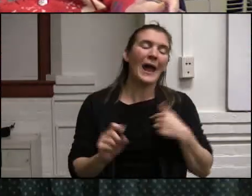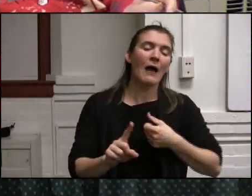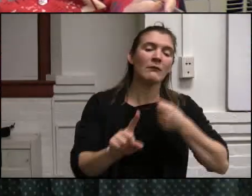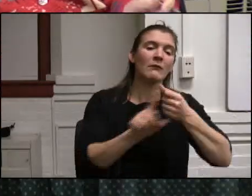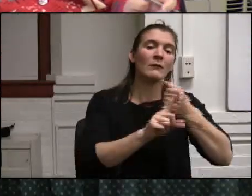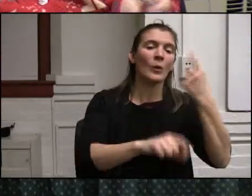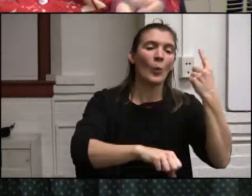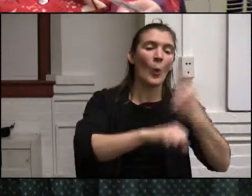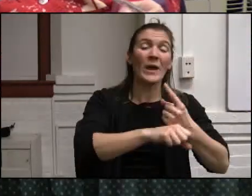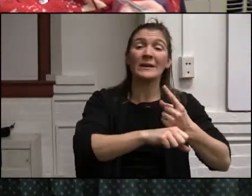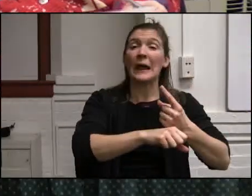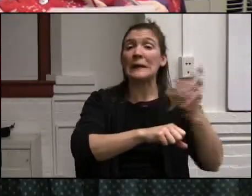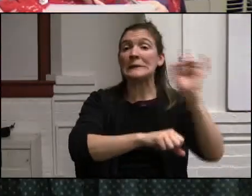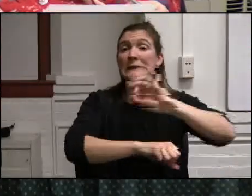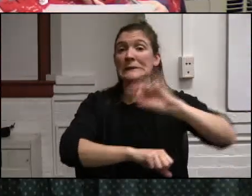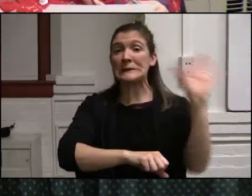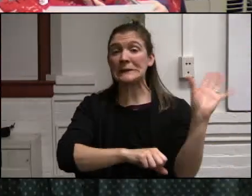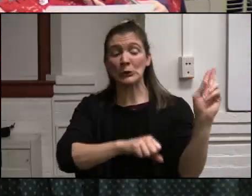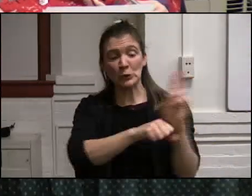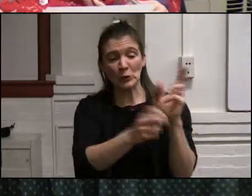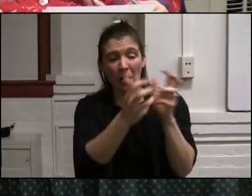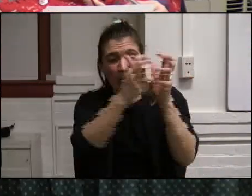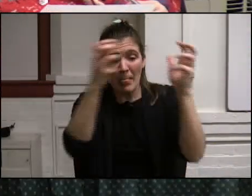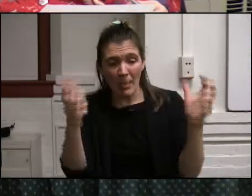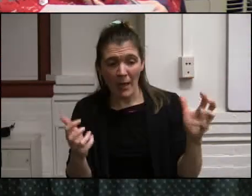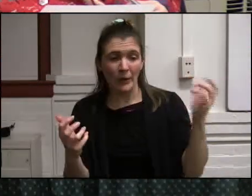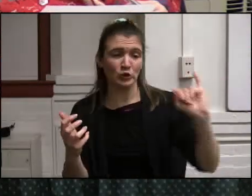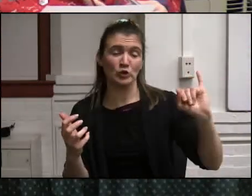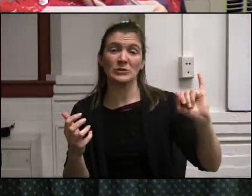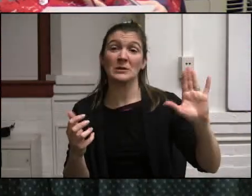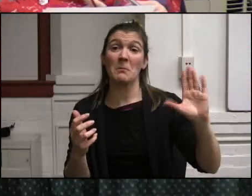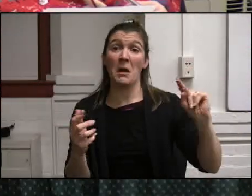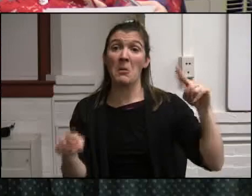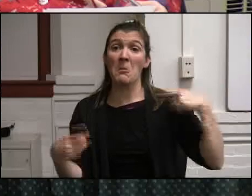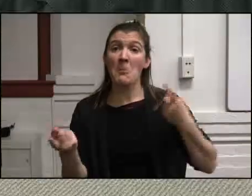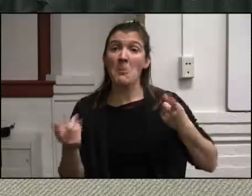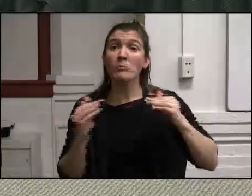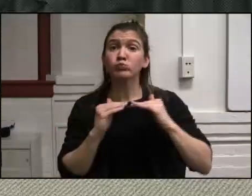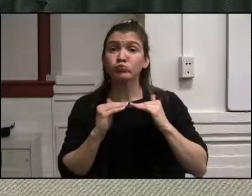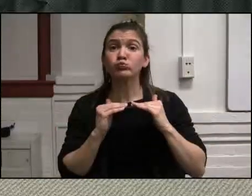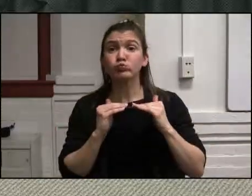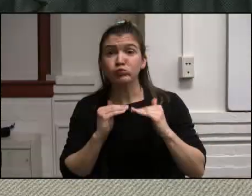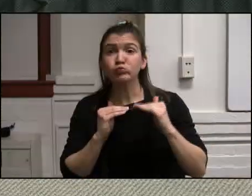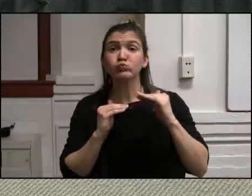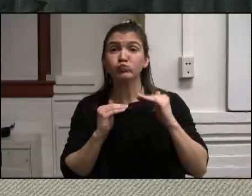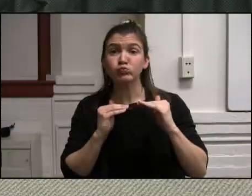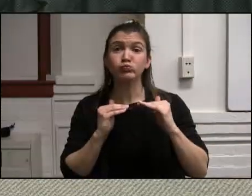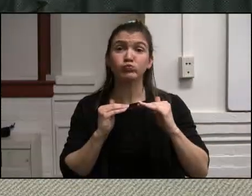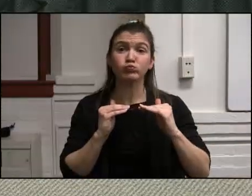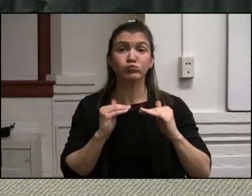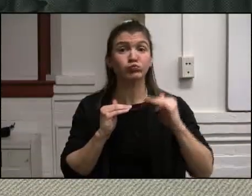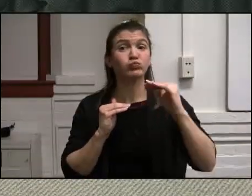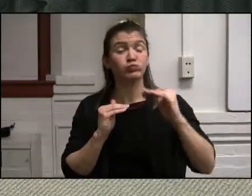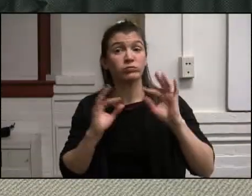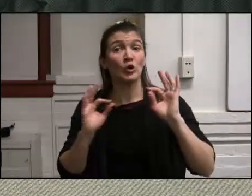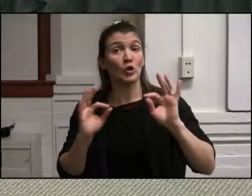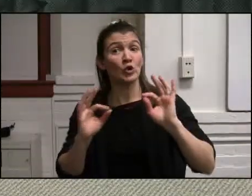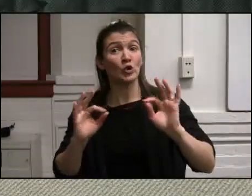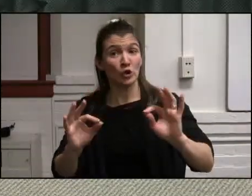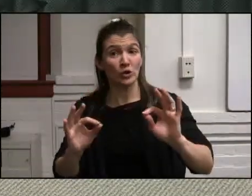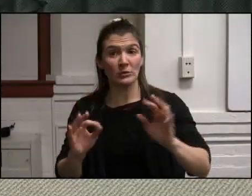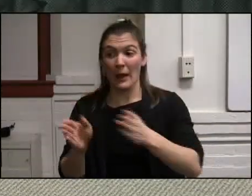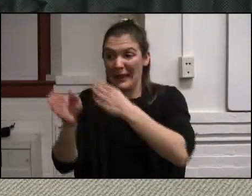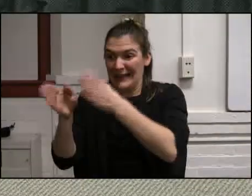will someday be a bad year, we're seeing really significant consistency from year to year, even though